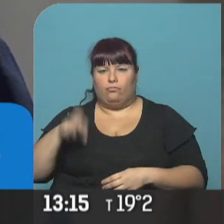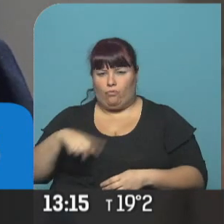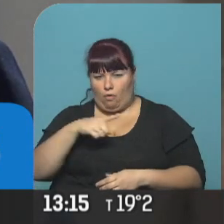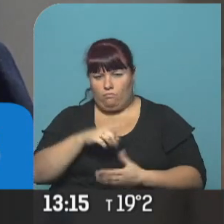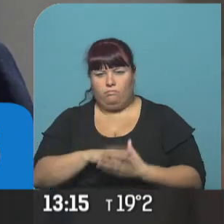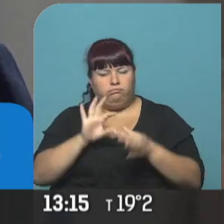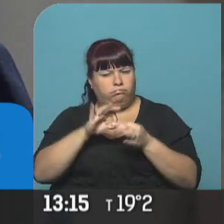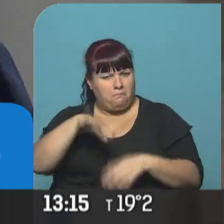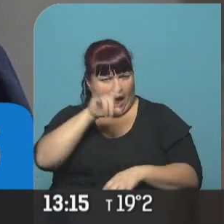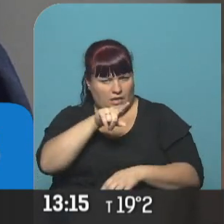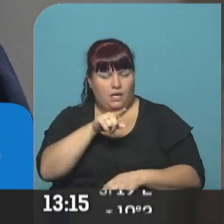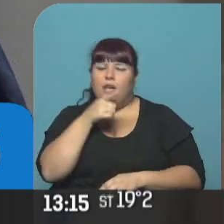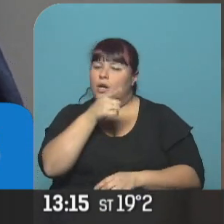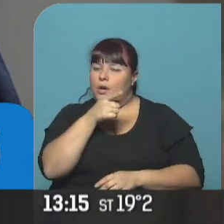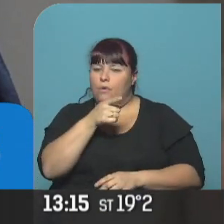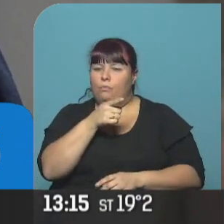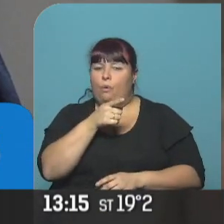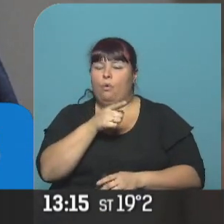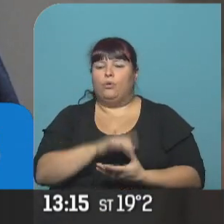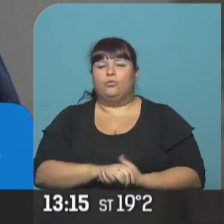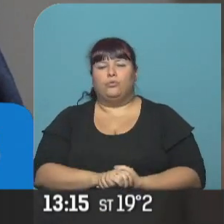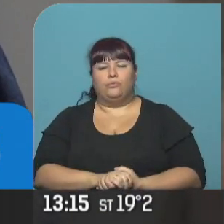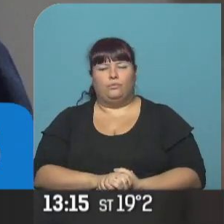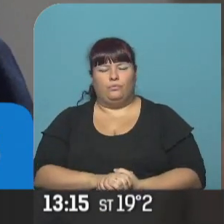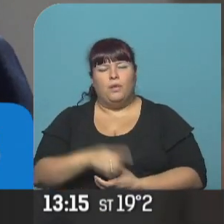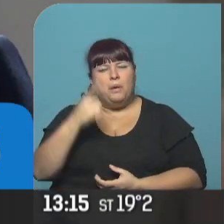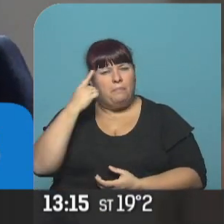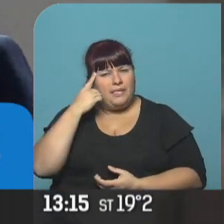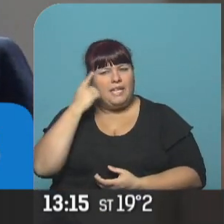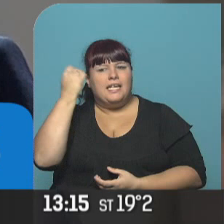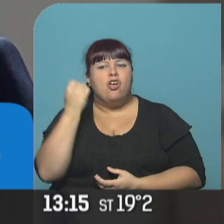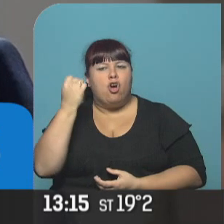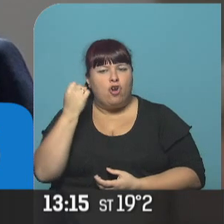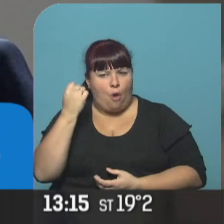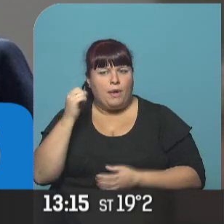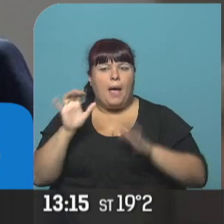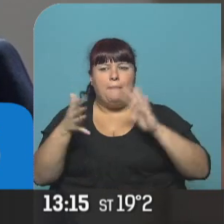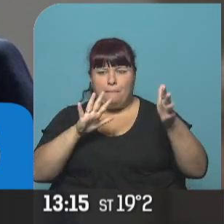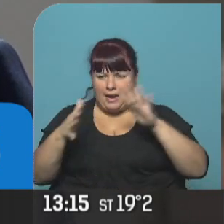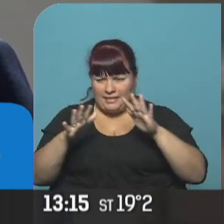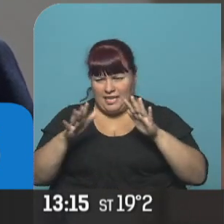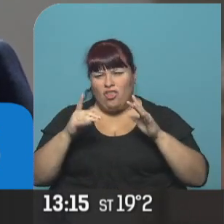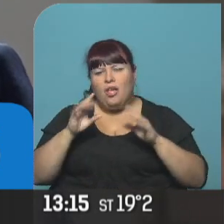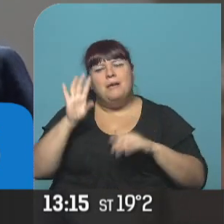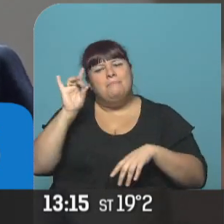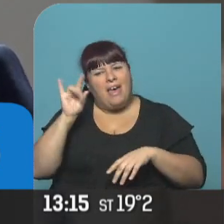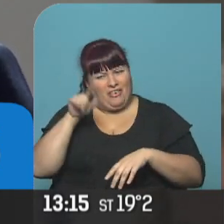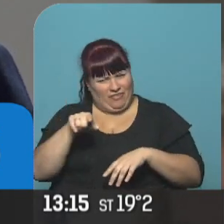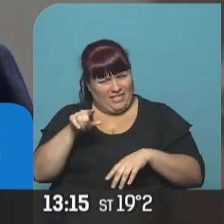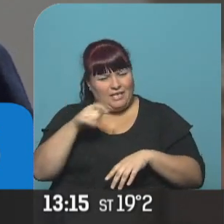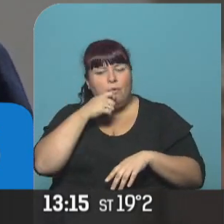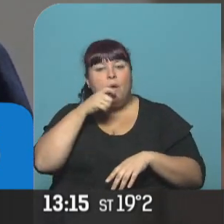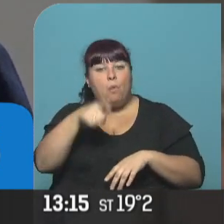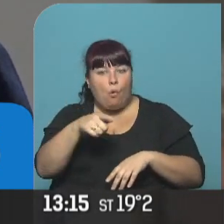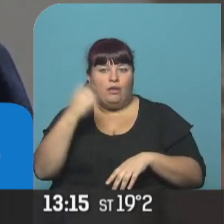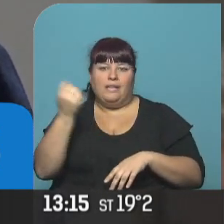coming up, hosting the WTO. Does it make your life harder when you're trying to speak to the anti-American forces